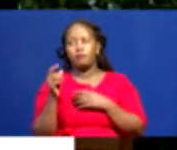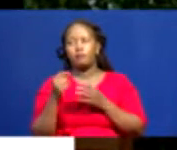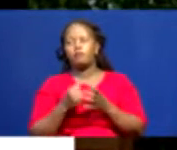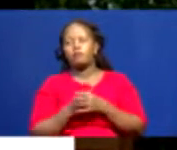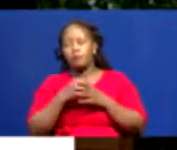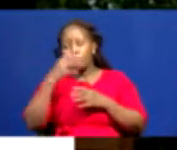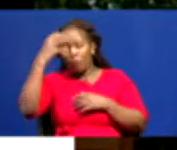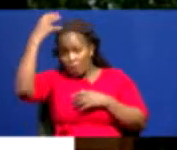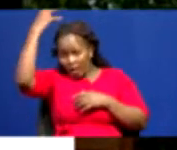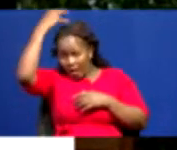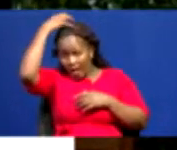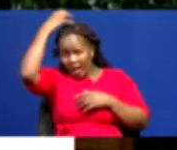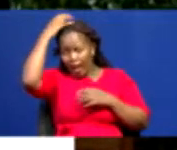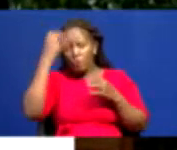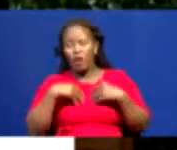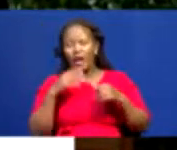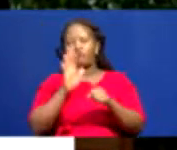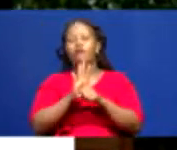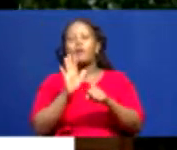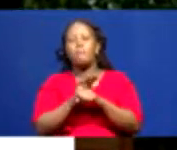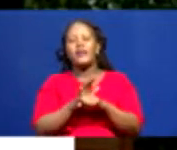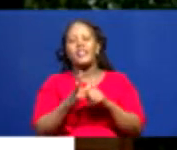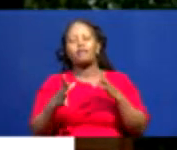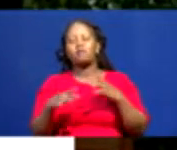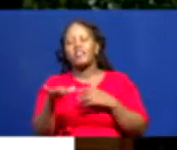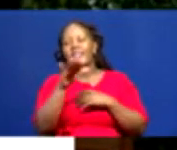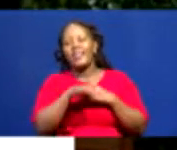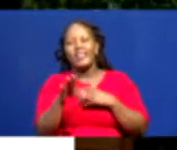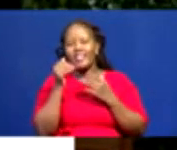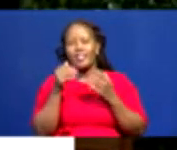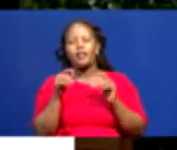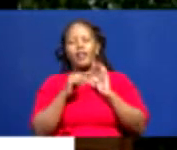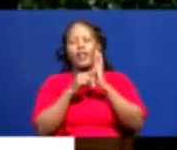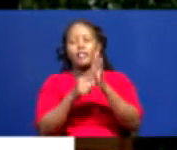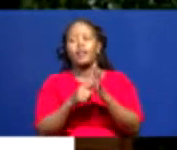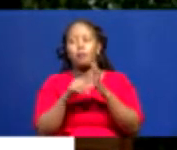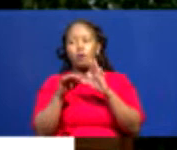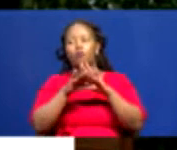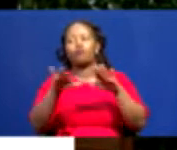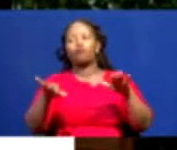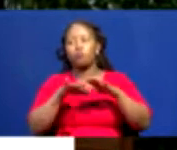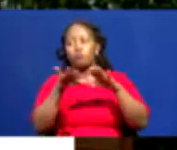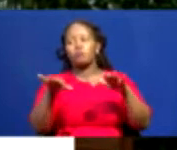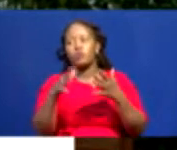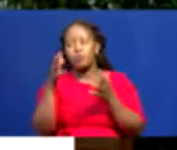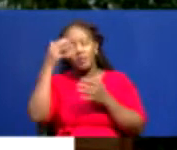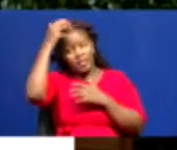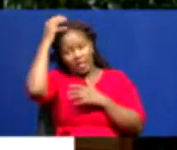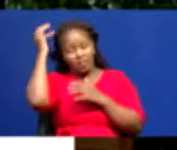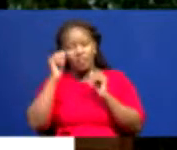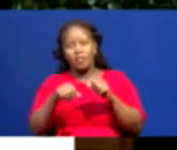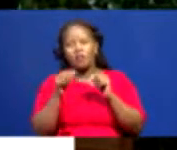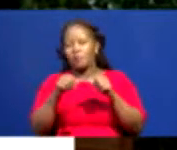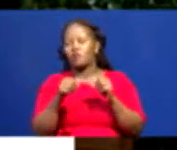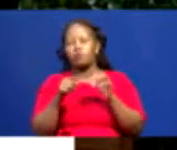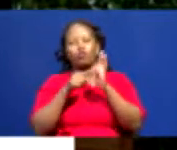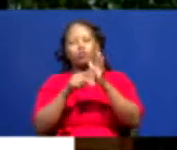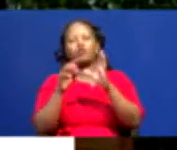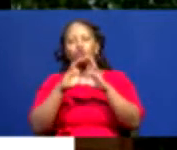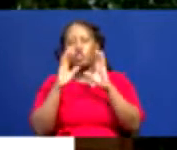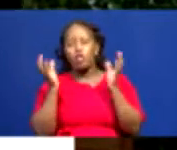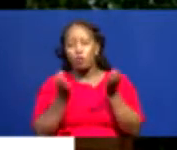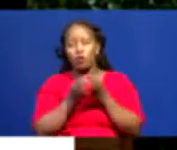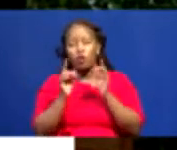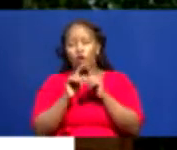Lamu, kuna vivutio vingi. Swimming lion mwanzo inaweza kuwa hata 11 wonder of the world. Kama vile Masai